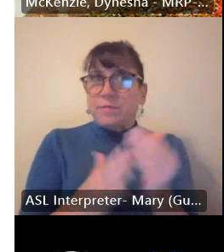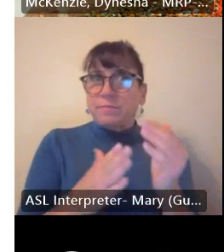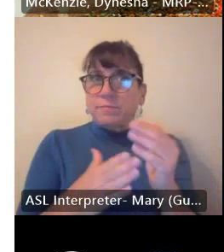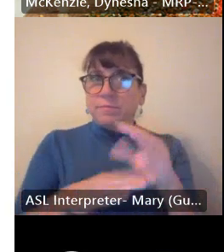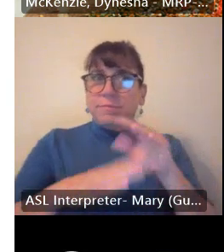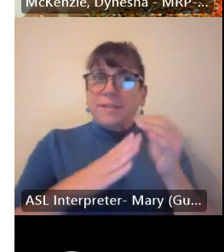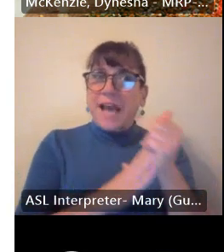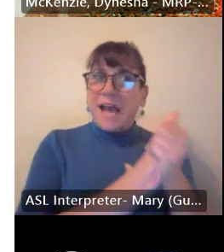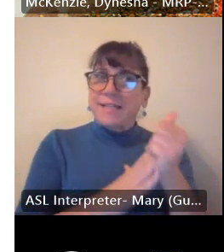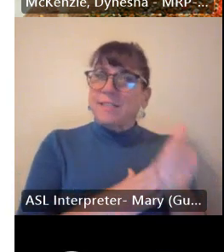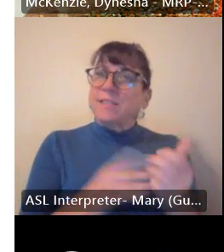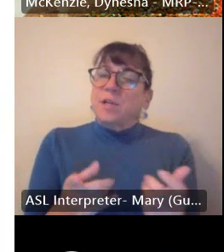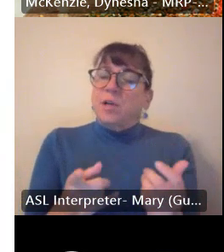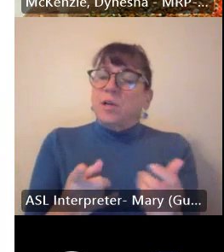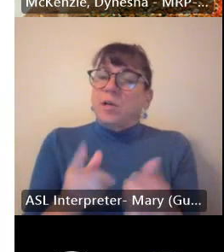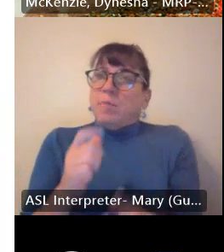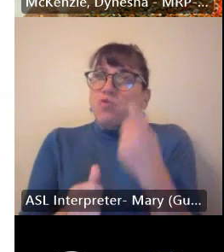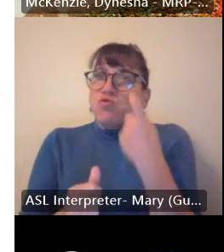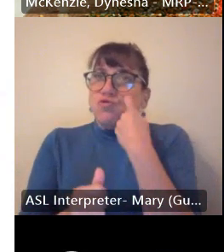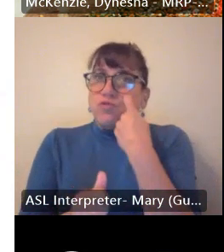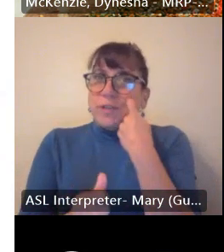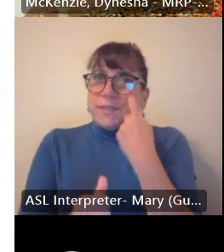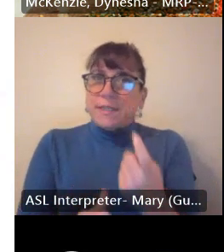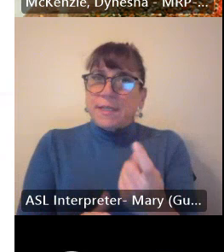The most recent